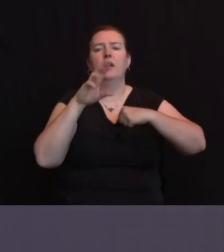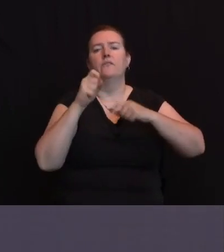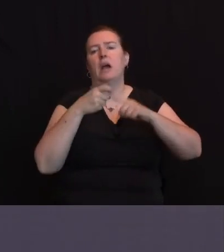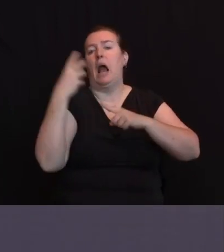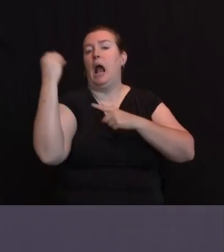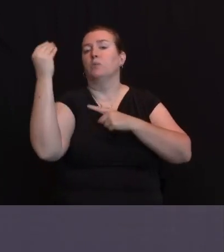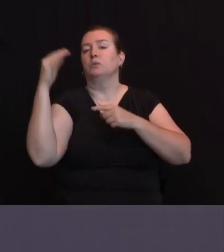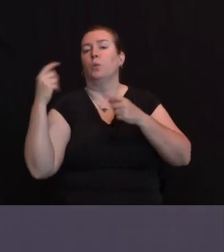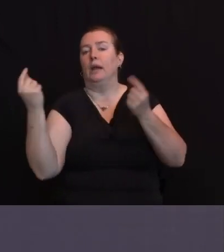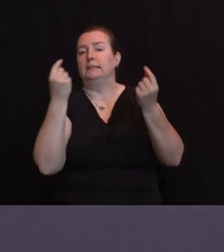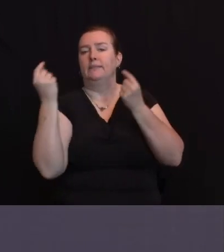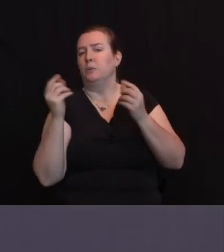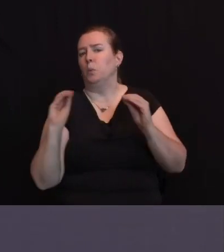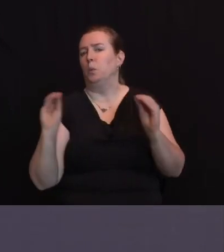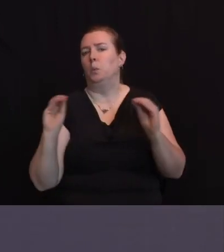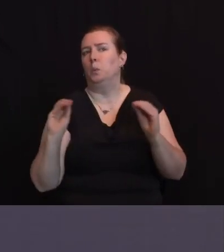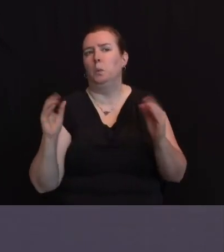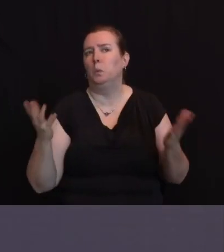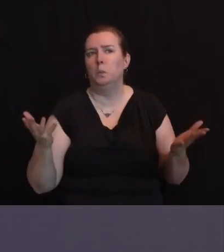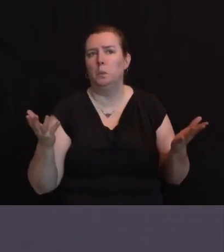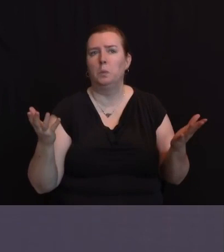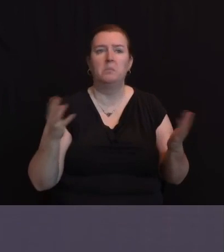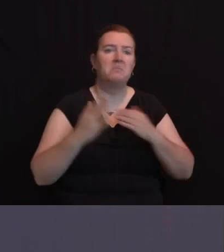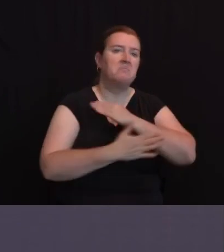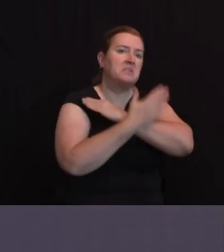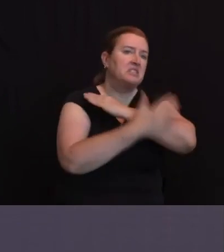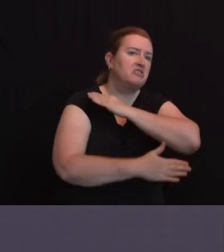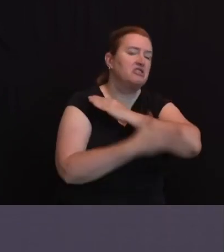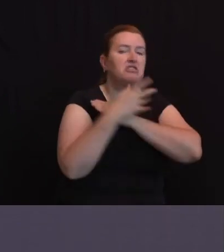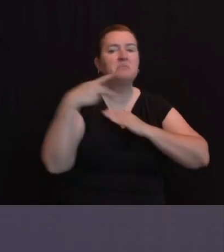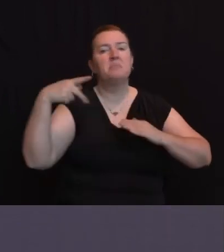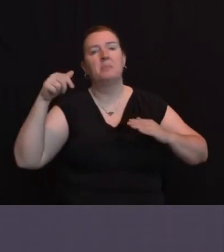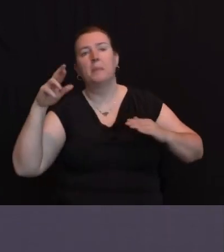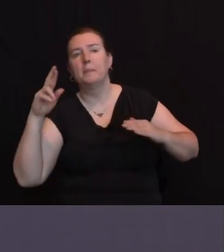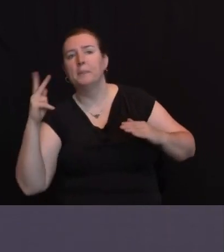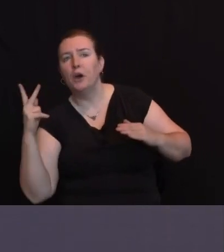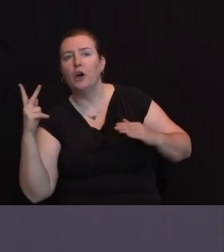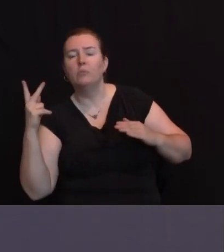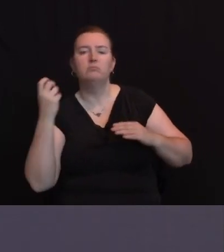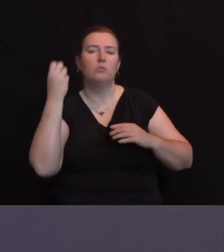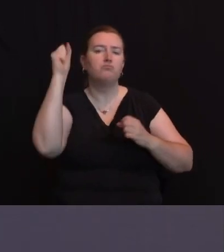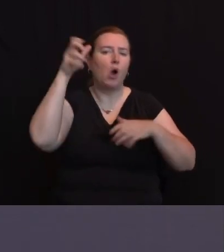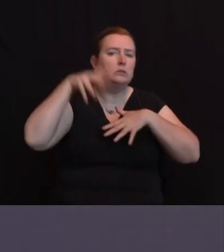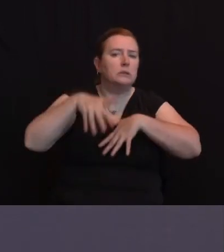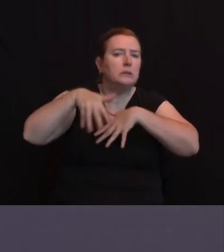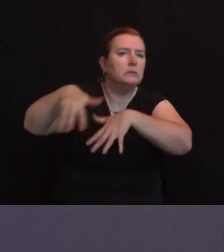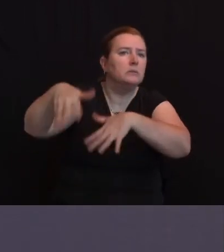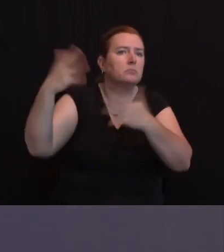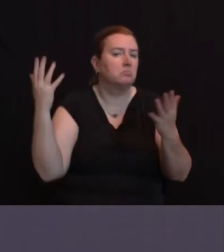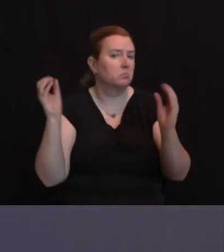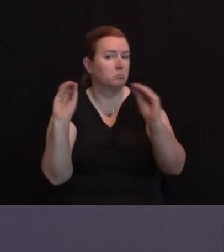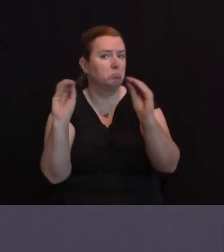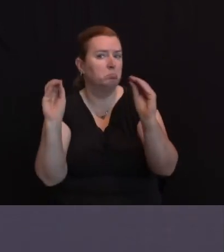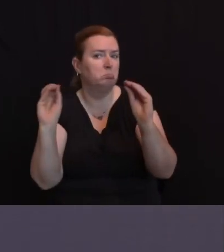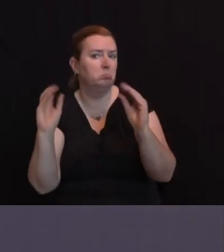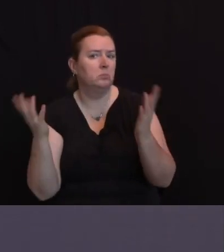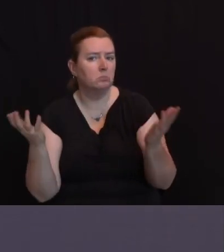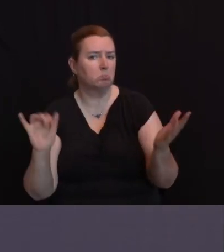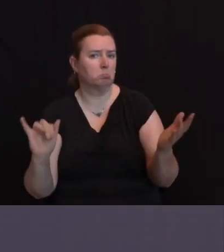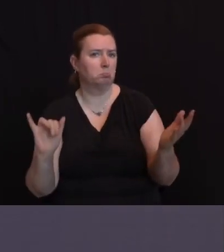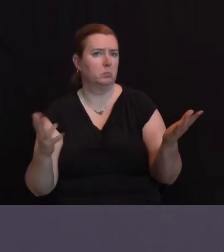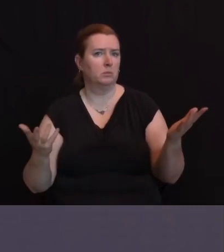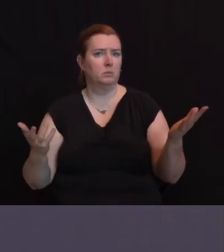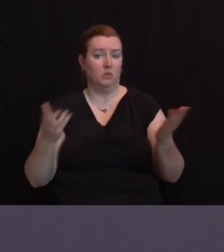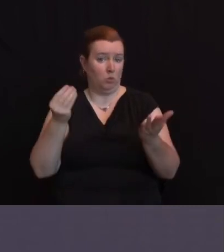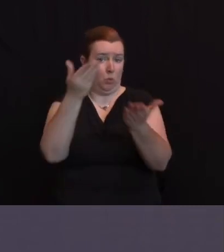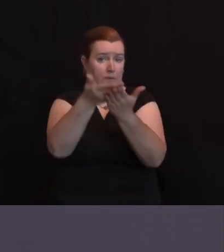protests, beaches, parks, outdoor dining. And so I'm not sure, I don't have more color on that other than I know we don't have any evidence of that. But